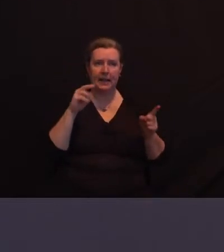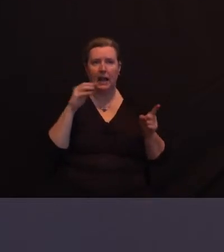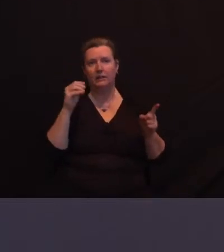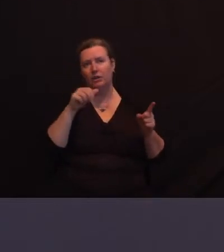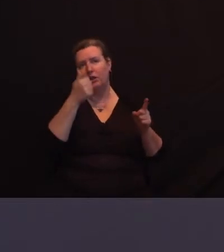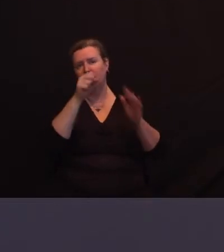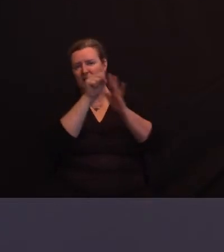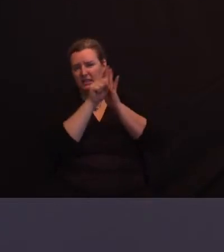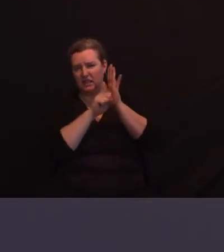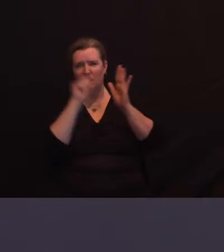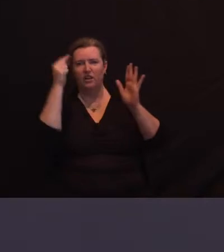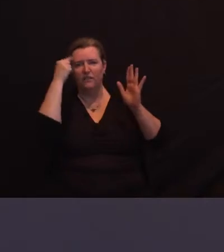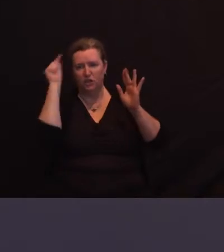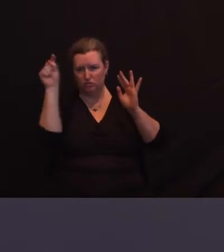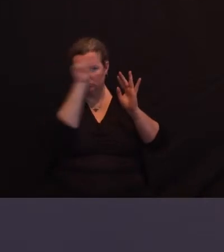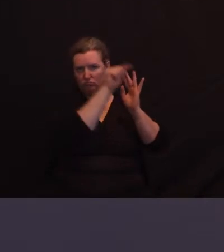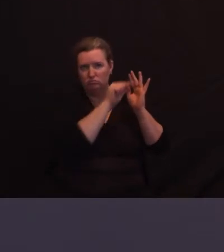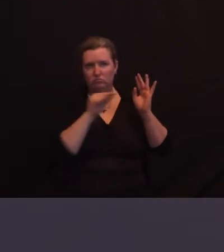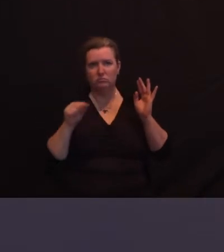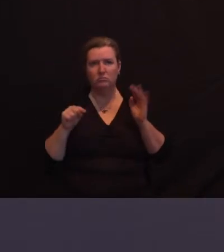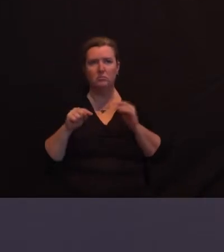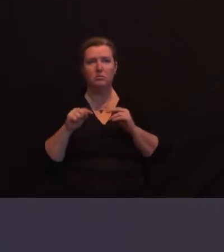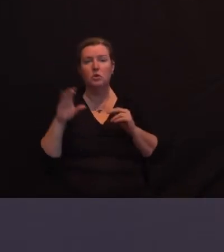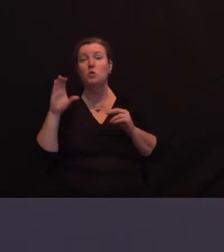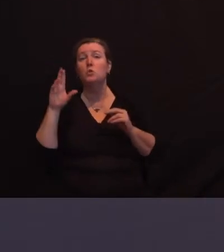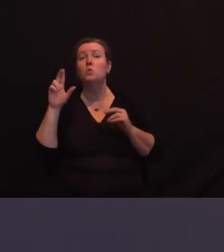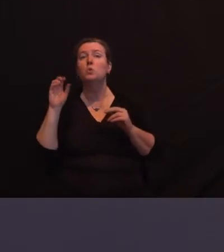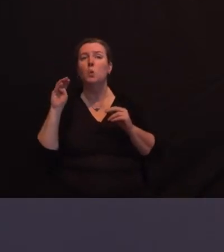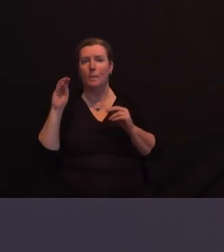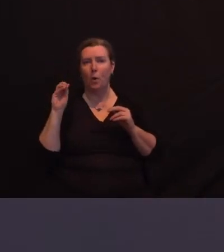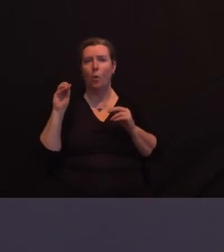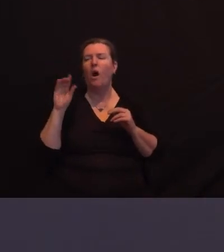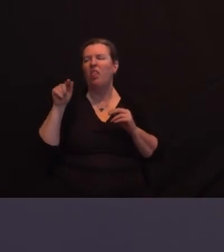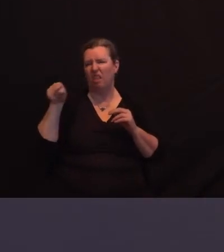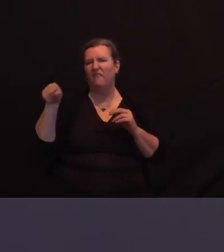that call, so we were all interchanging in terms of what we were seeing.